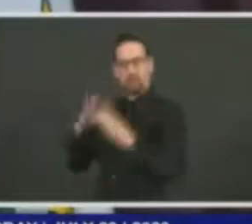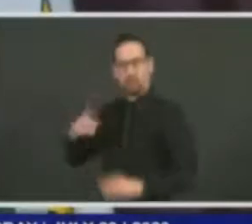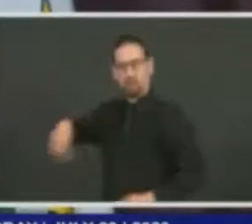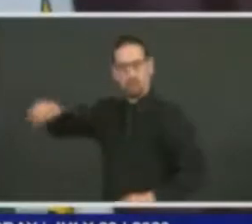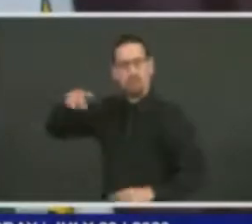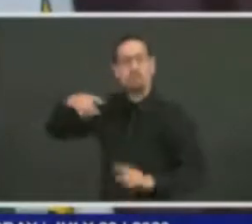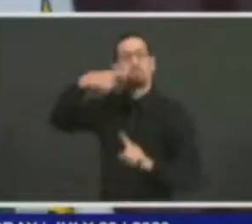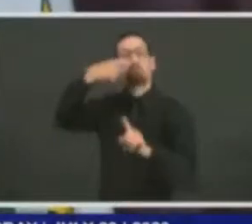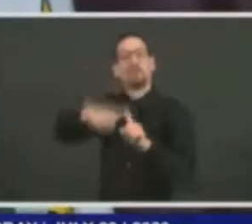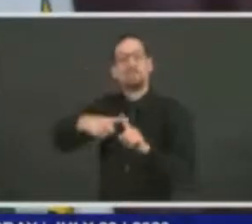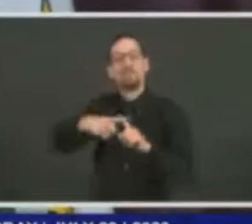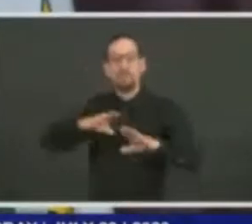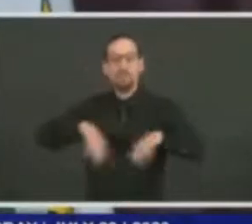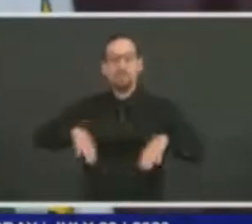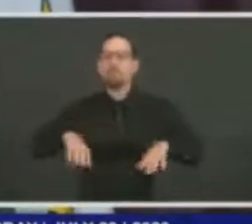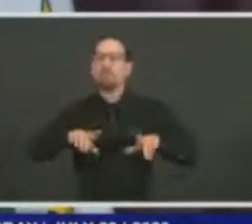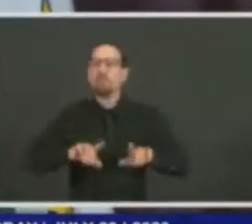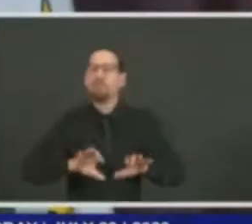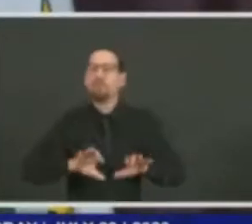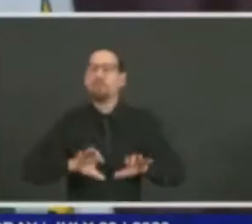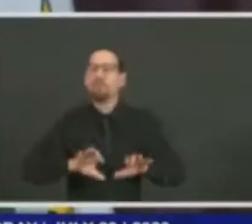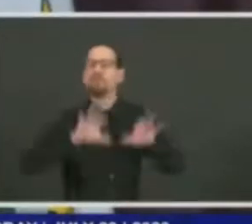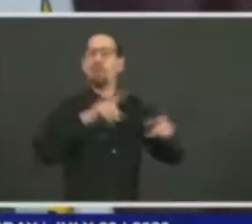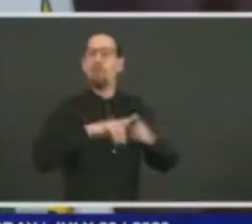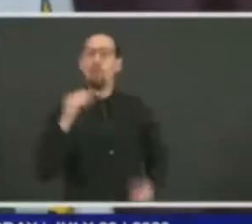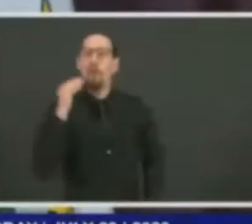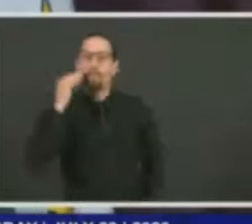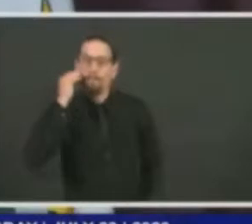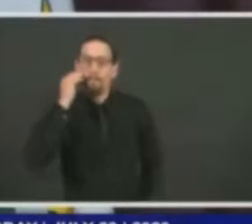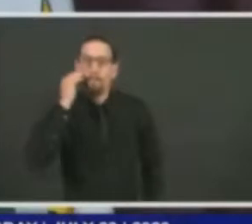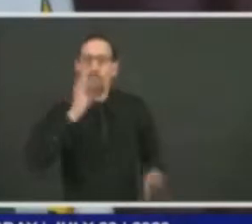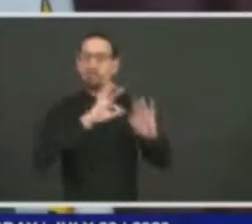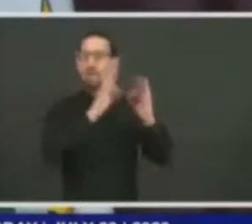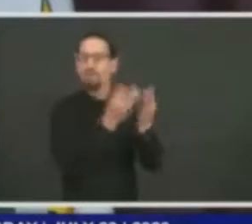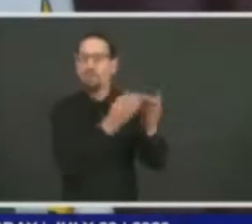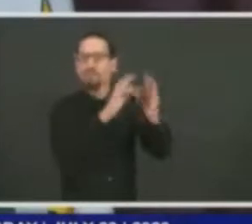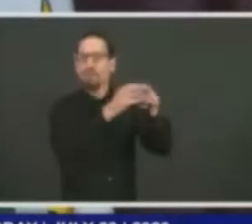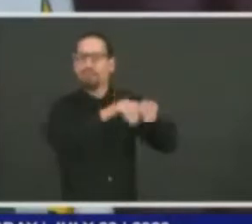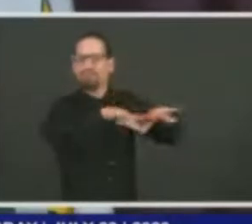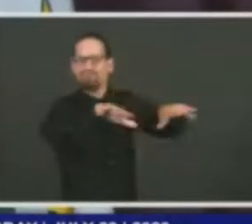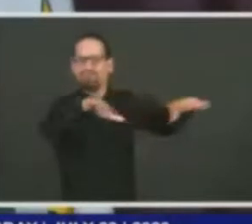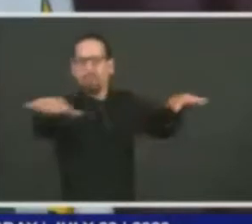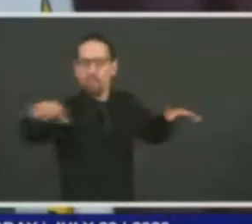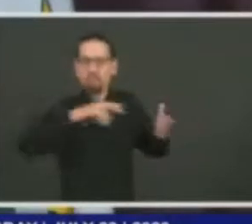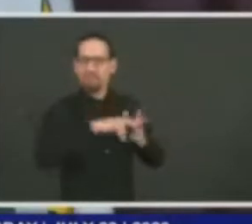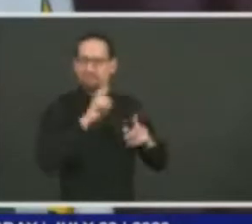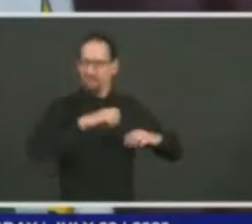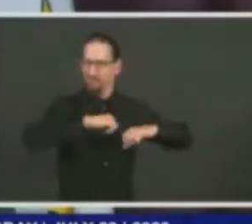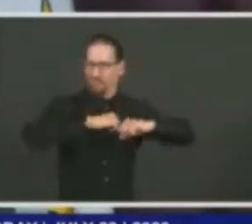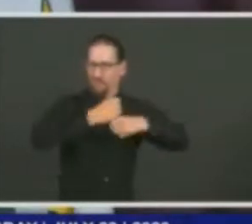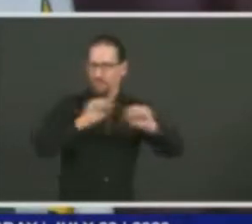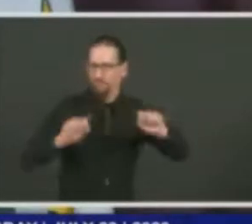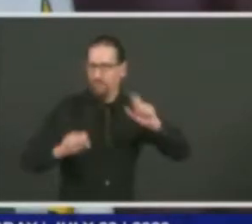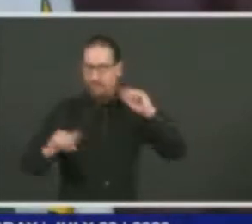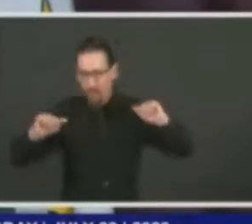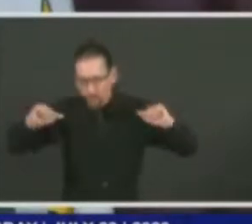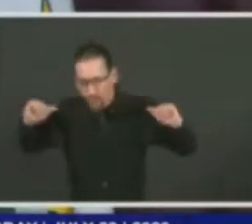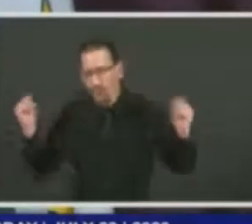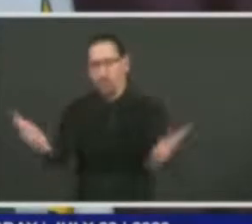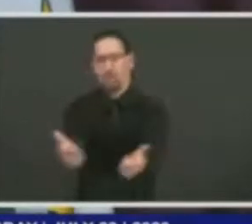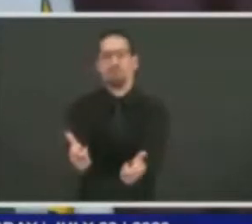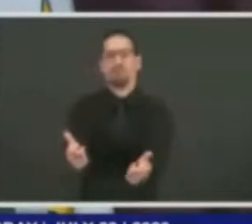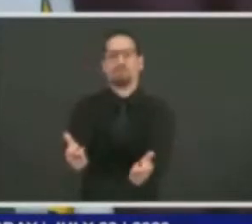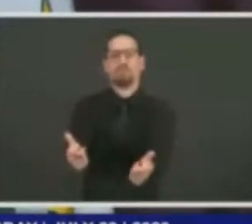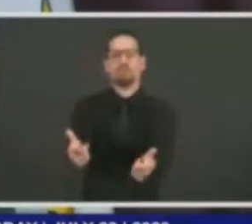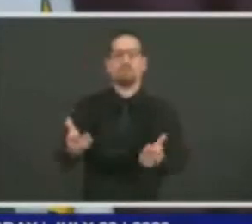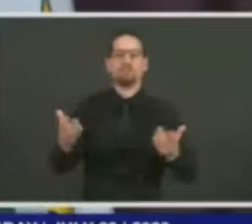we haven't really talked about it. So more than 2 months ago, just about 2 months ago, we reopened